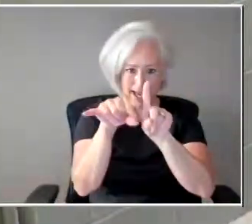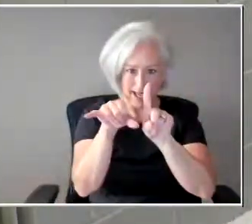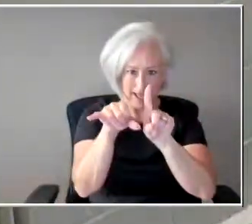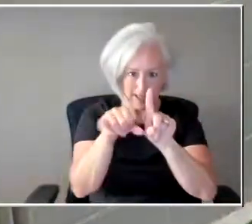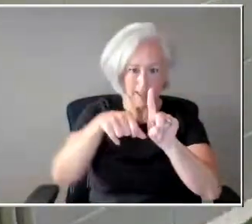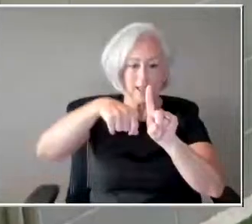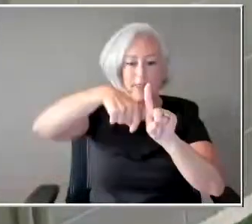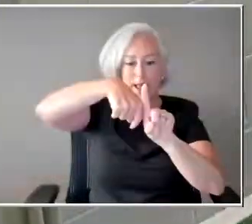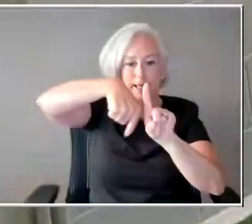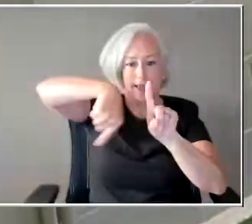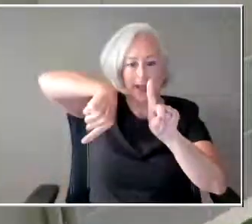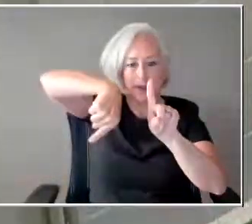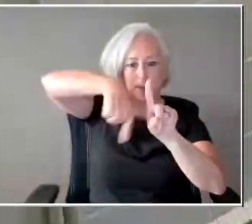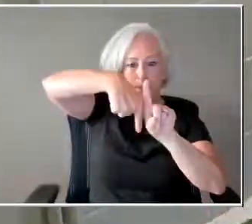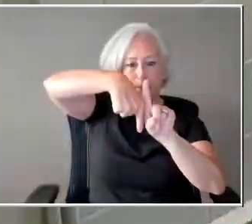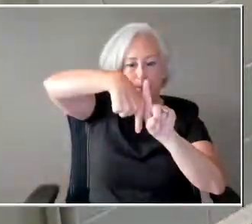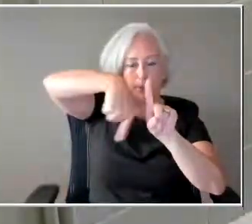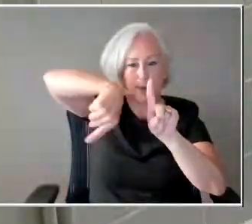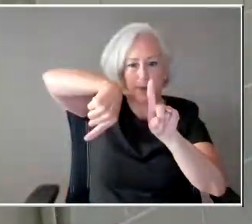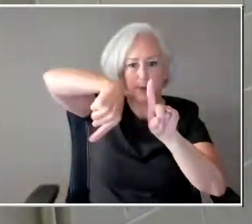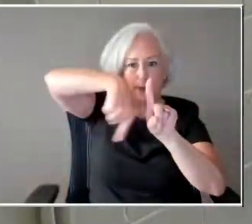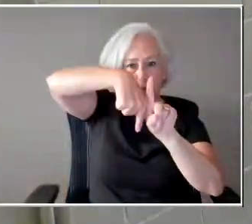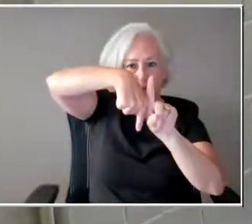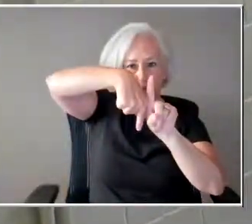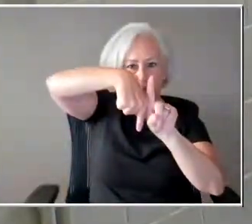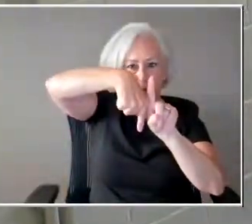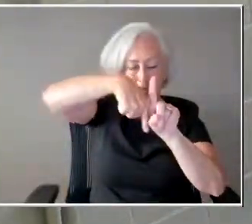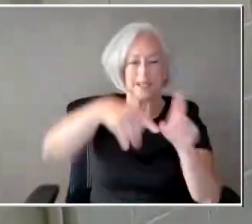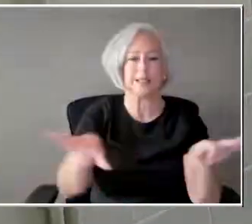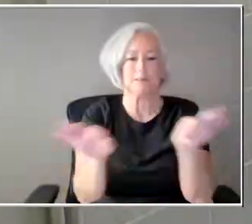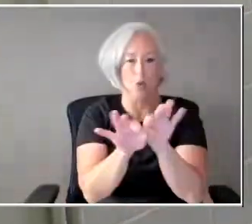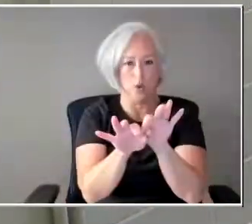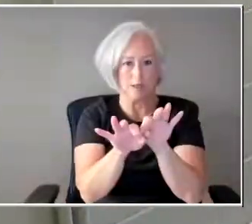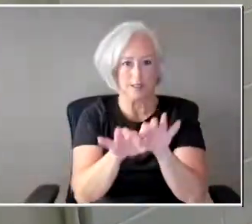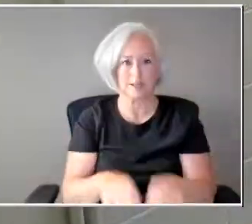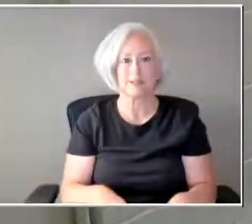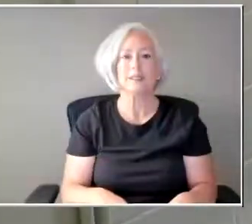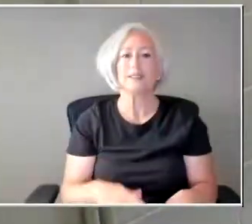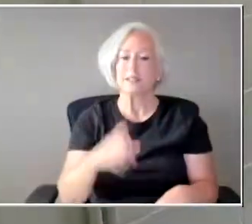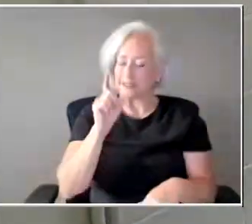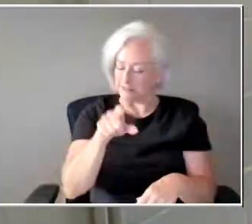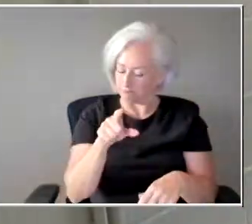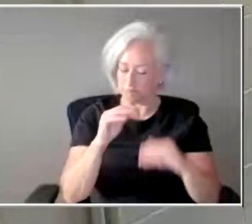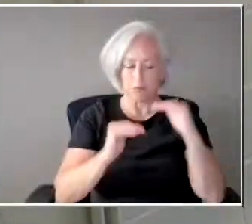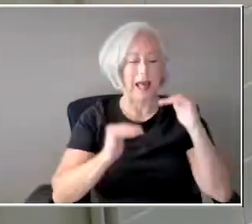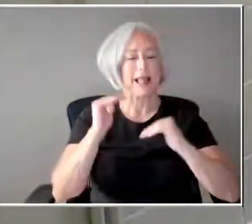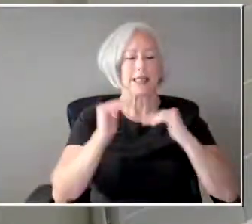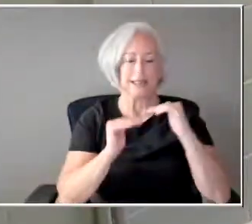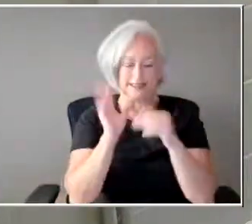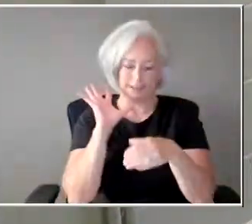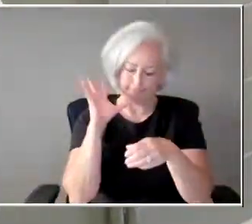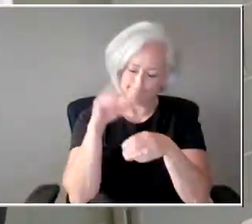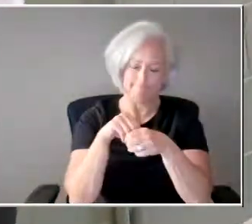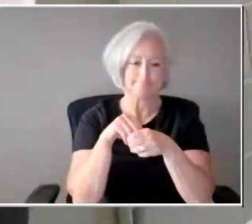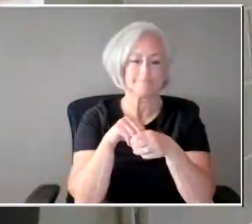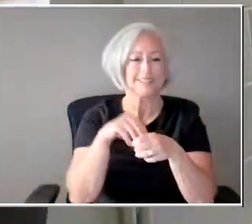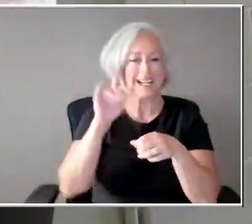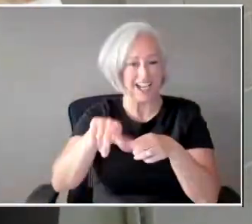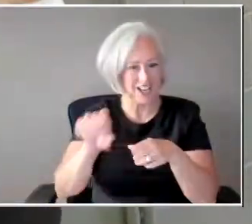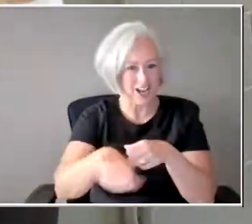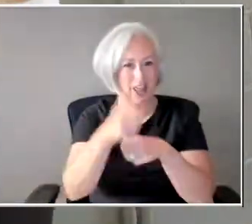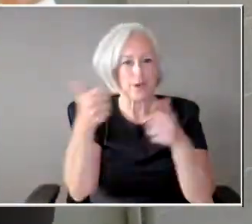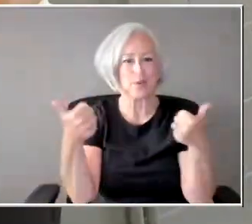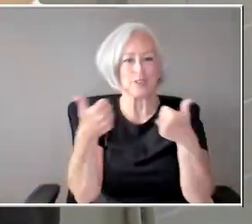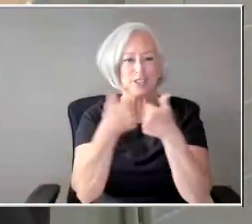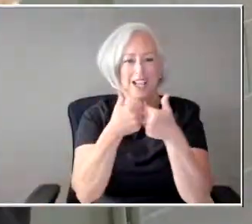it out, bring it in, set it down, not just wing it out, fall down. It's definitely a balance exercise. Yep, so this is another one where we're challenging several different